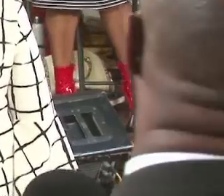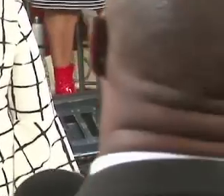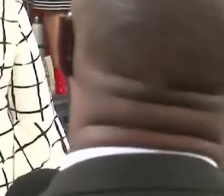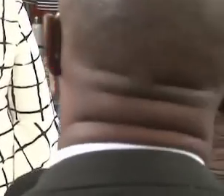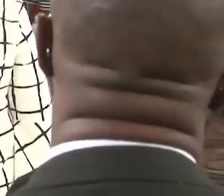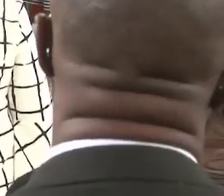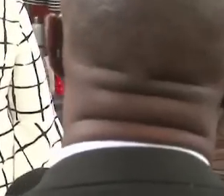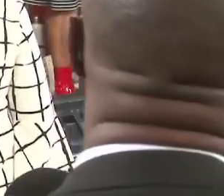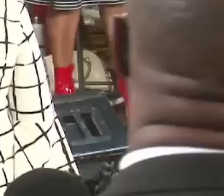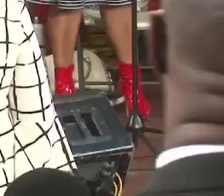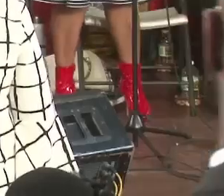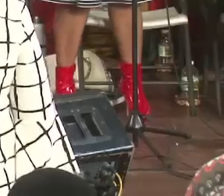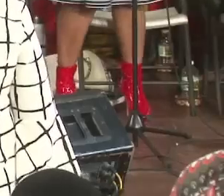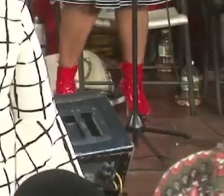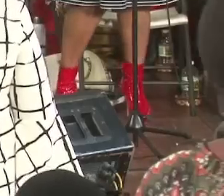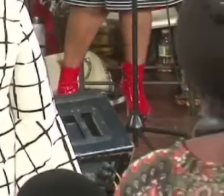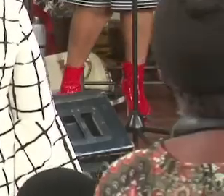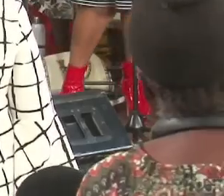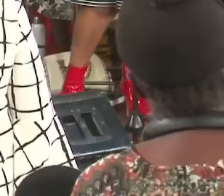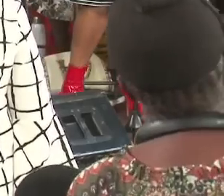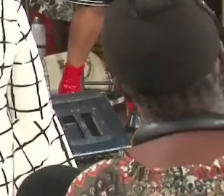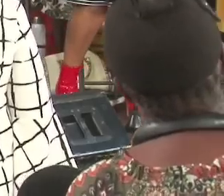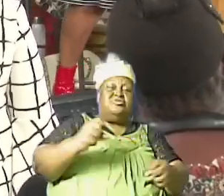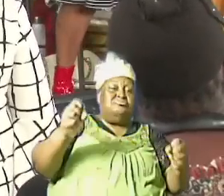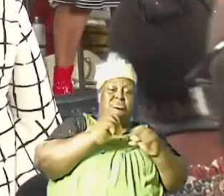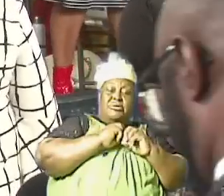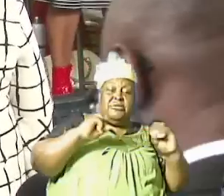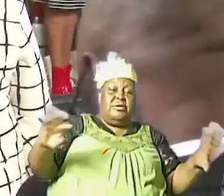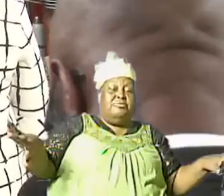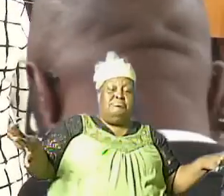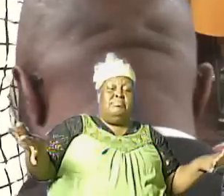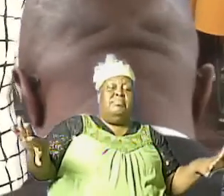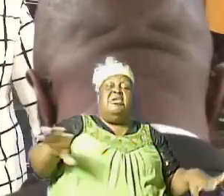all night and have taken nothing.